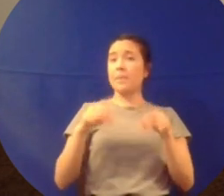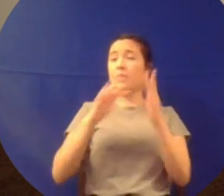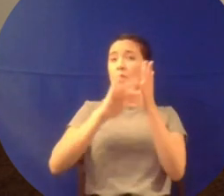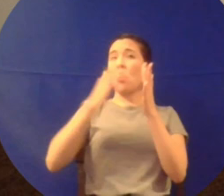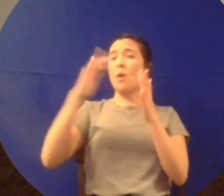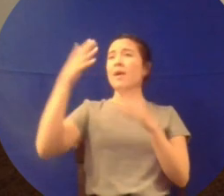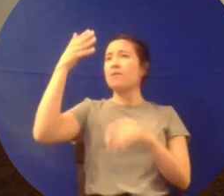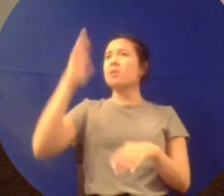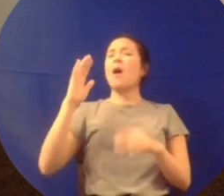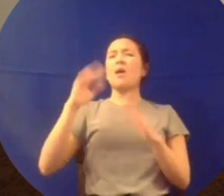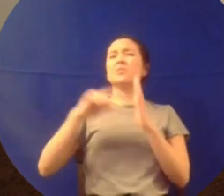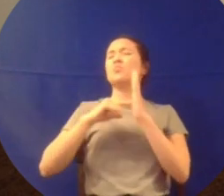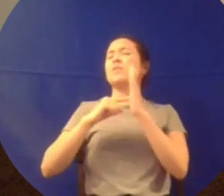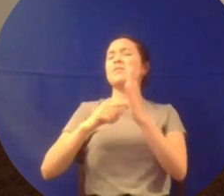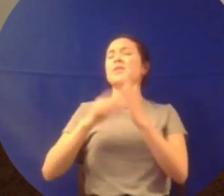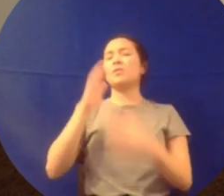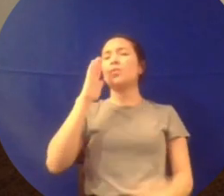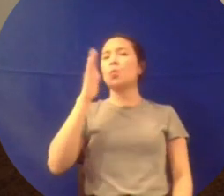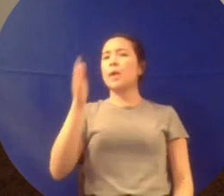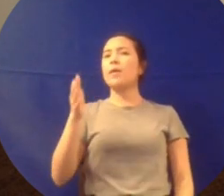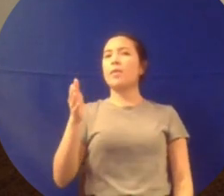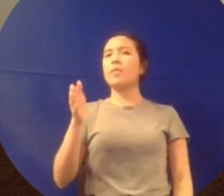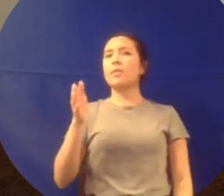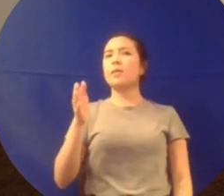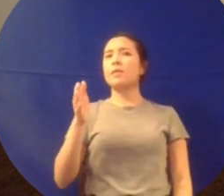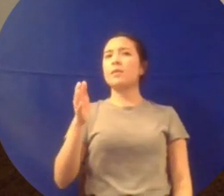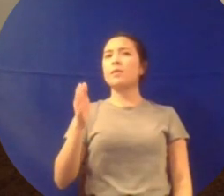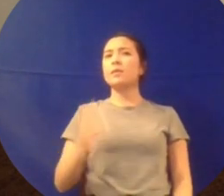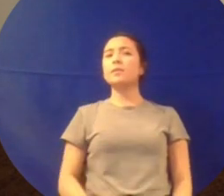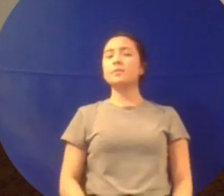be revealed for all to see.